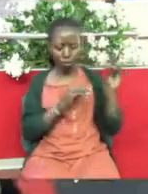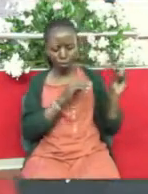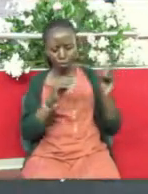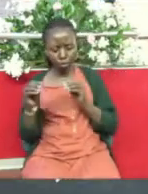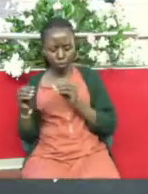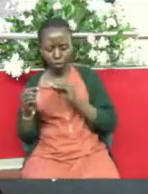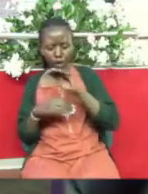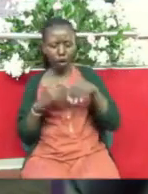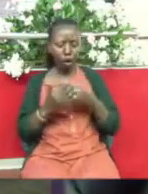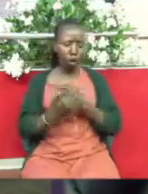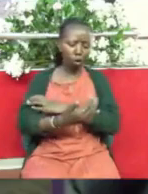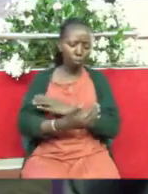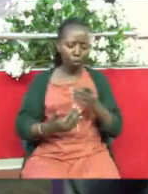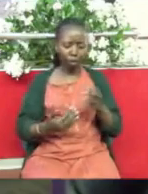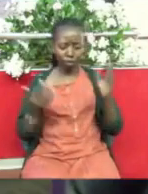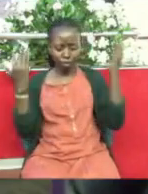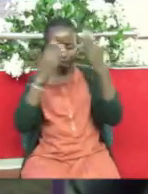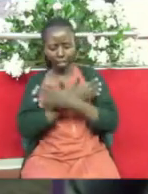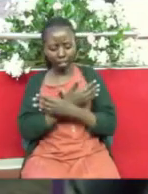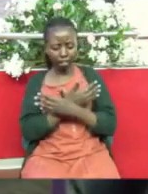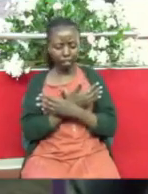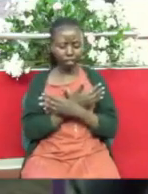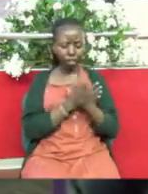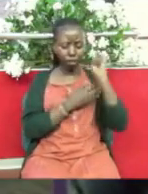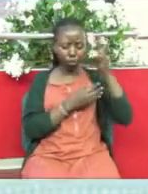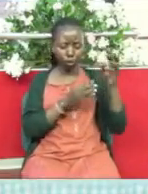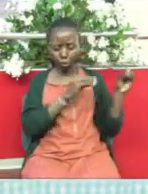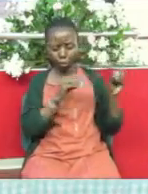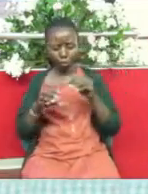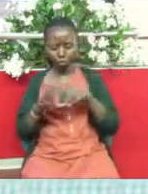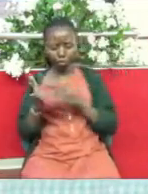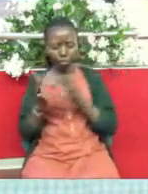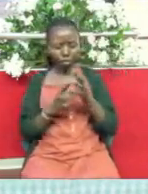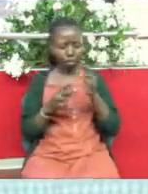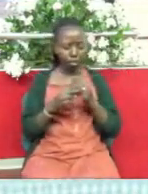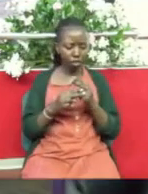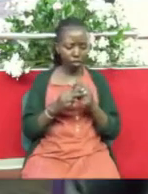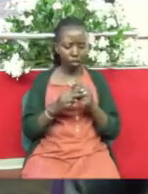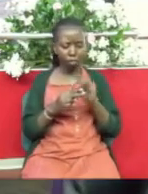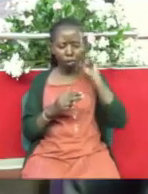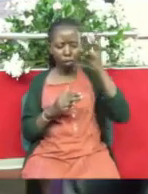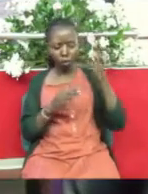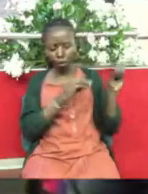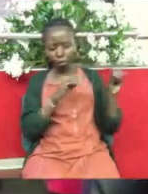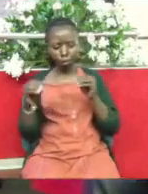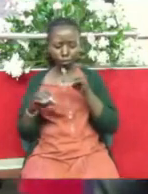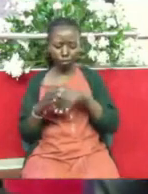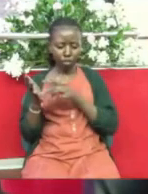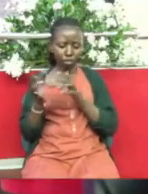all powers of darkness today are being removed in the name of Jesus. They are being removed in the name of